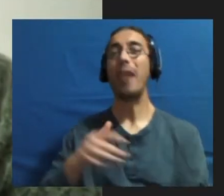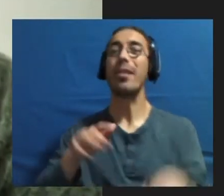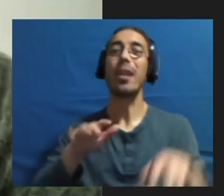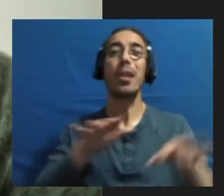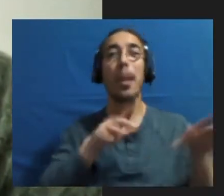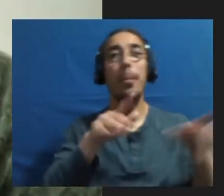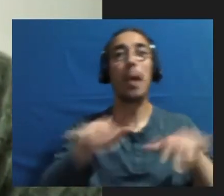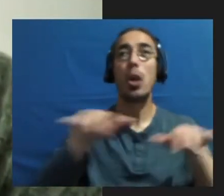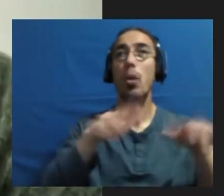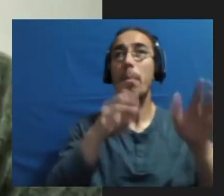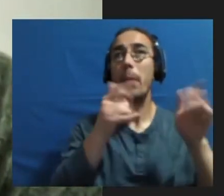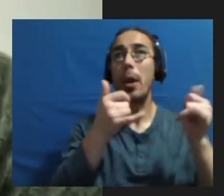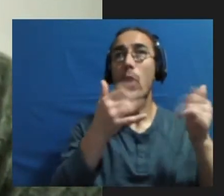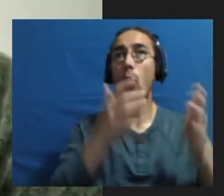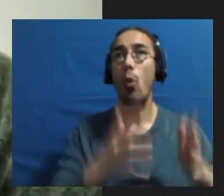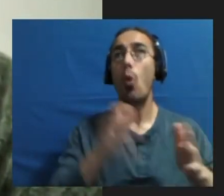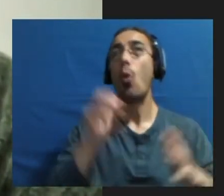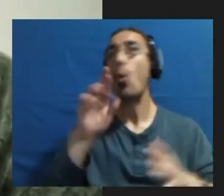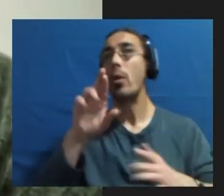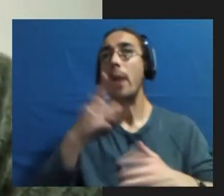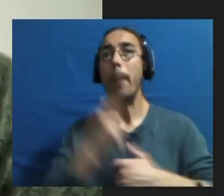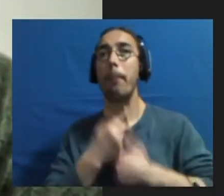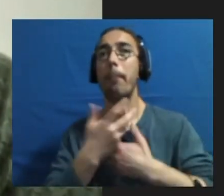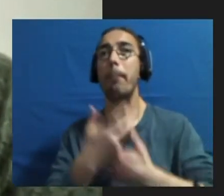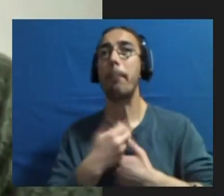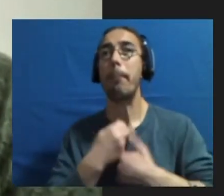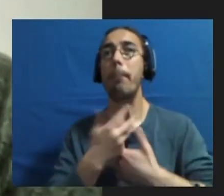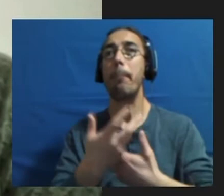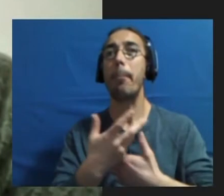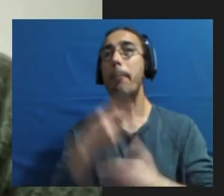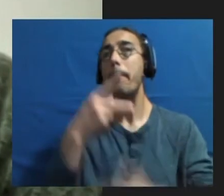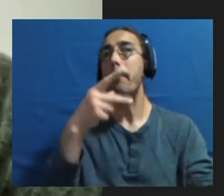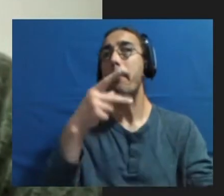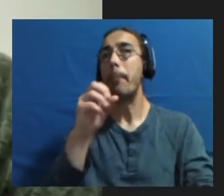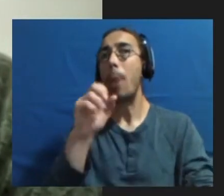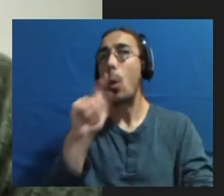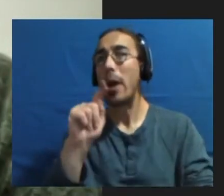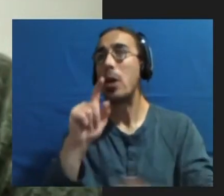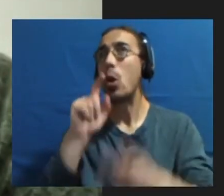poet or the photographical genius